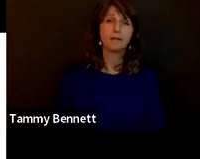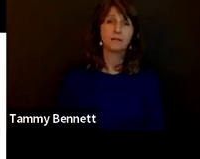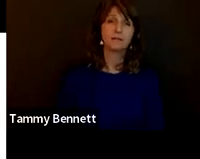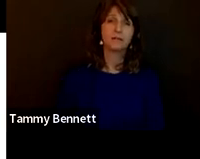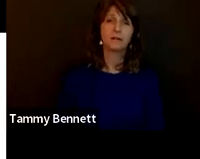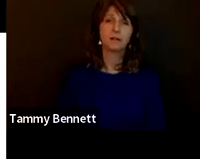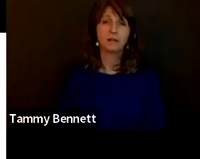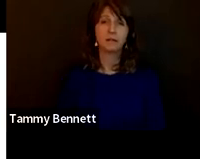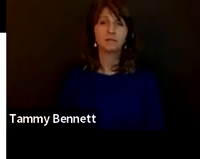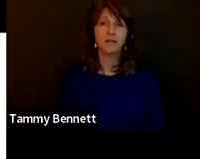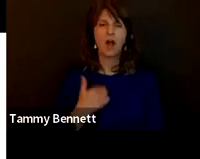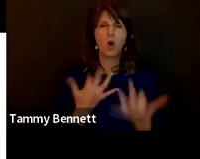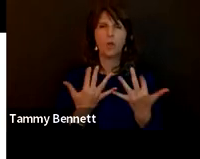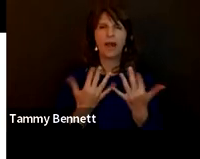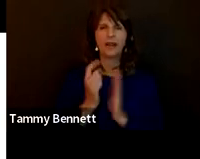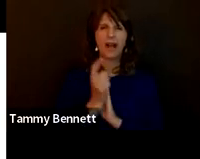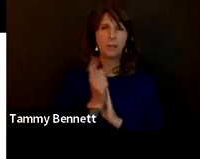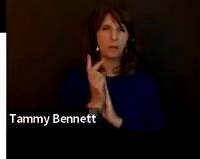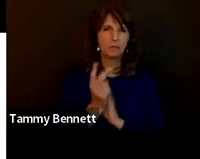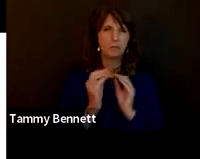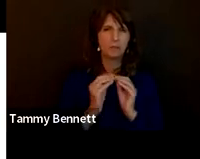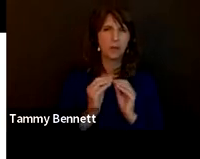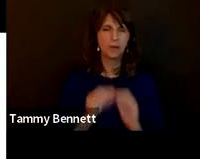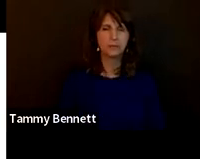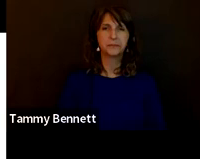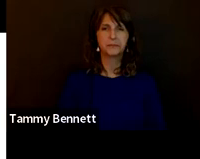I'll give it a few more minutes.